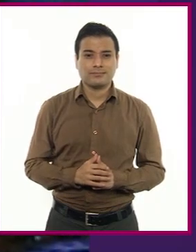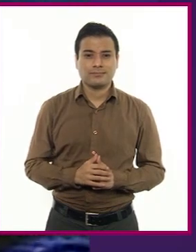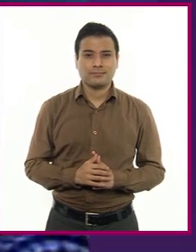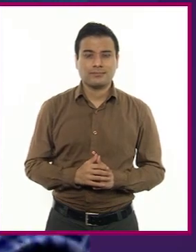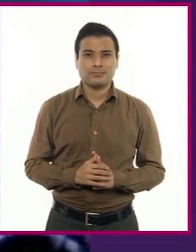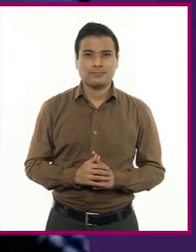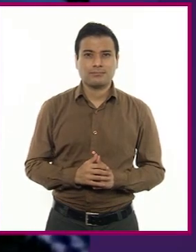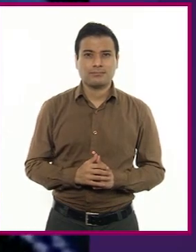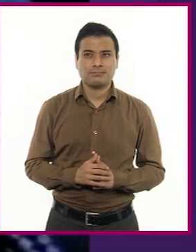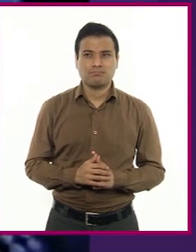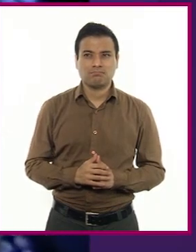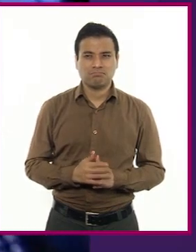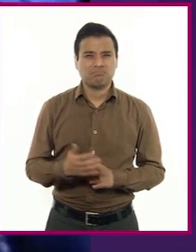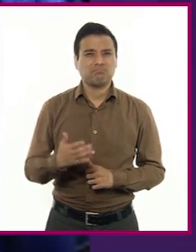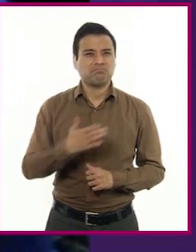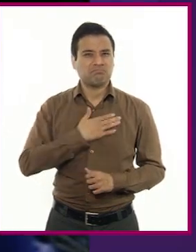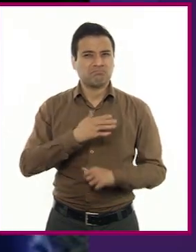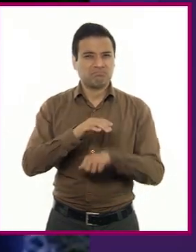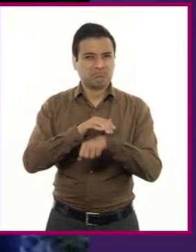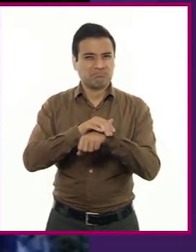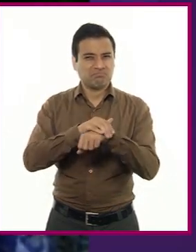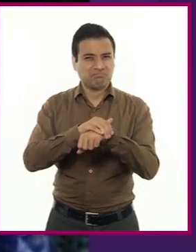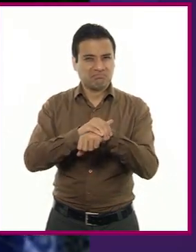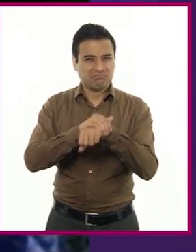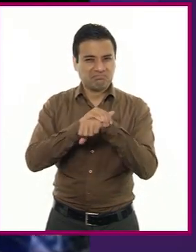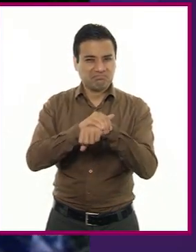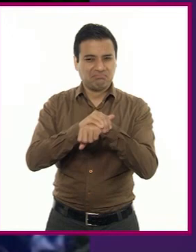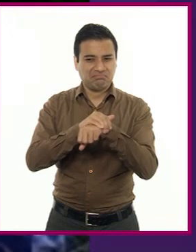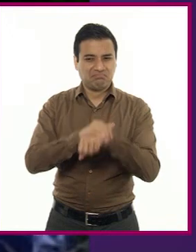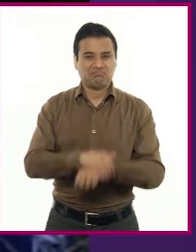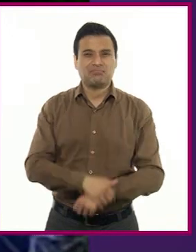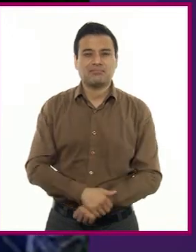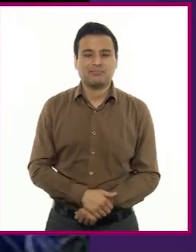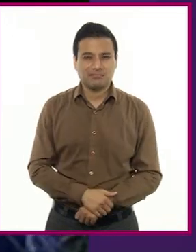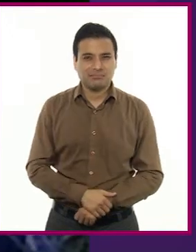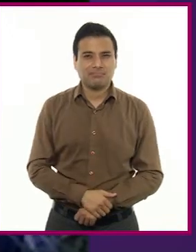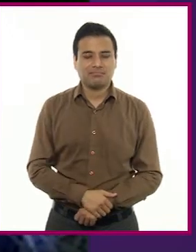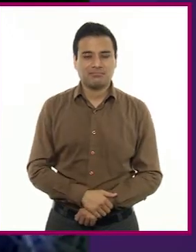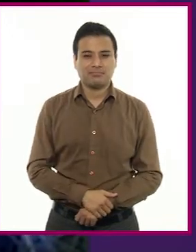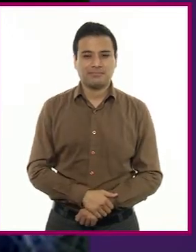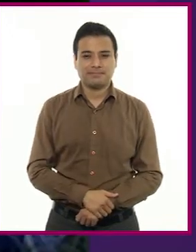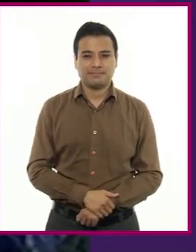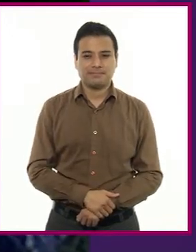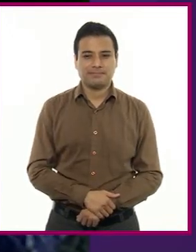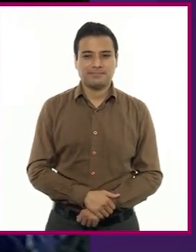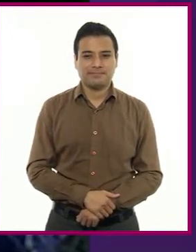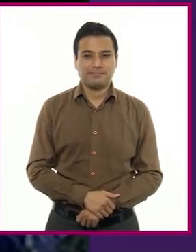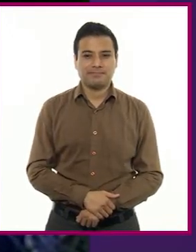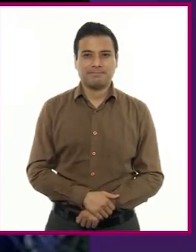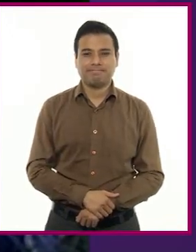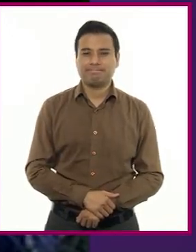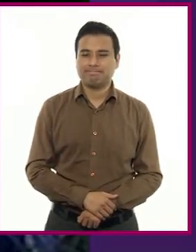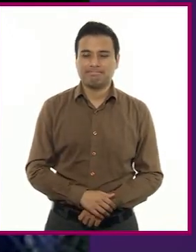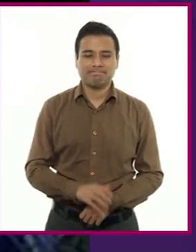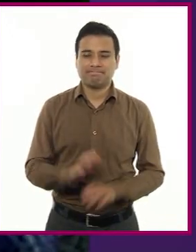My very good friend. I'm sorry. Oh, that's okay,